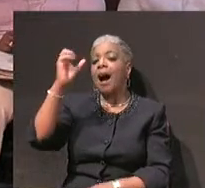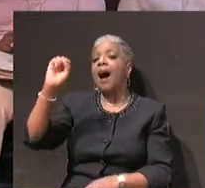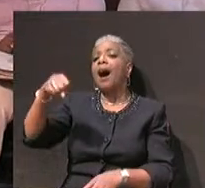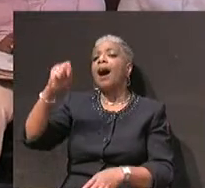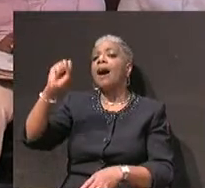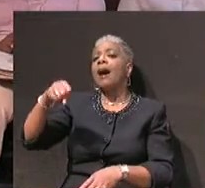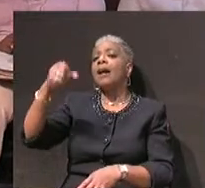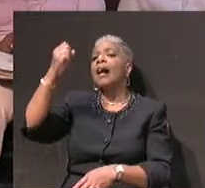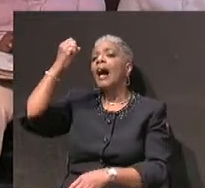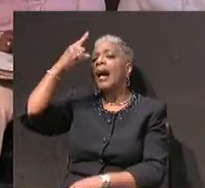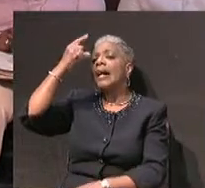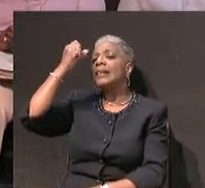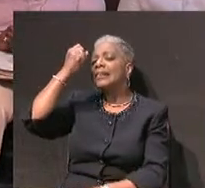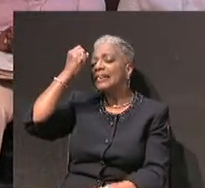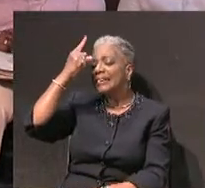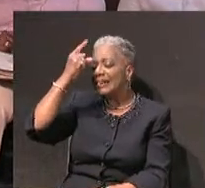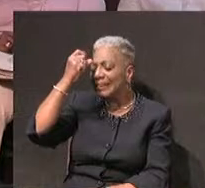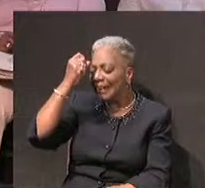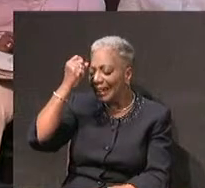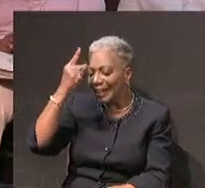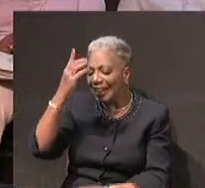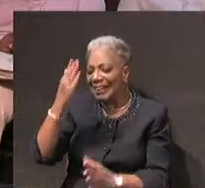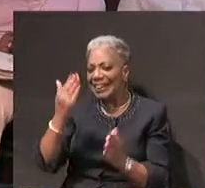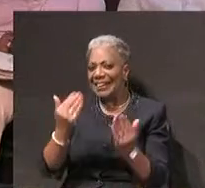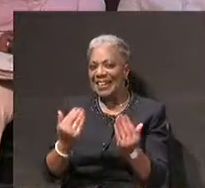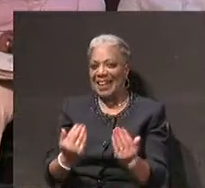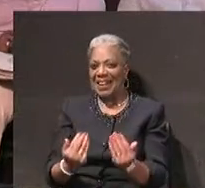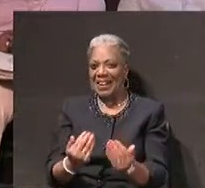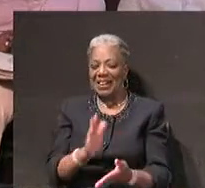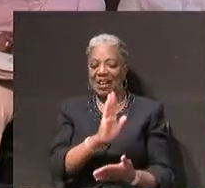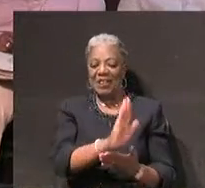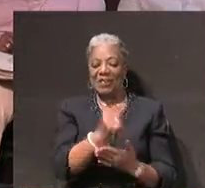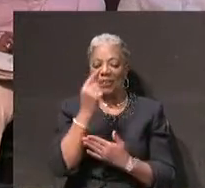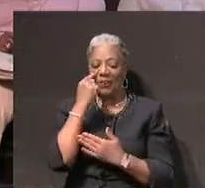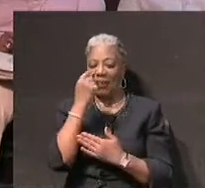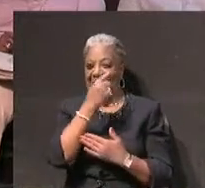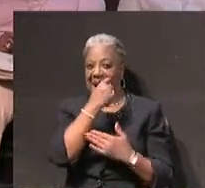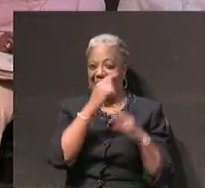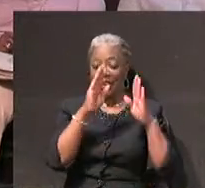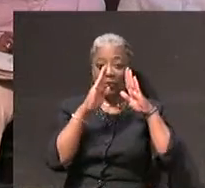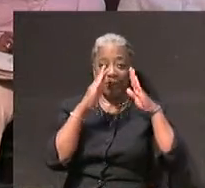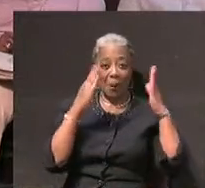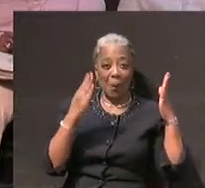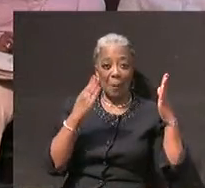Verse 31, just a half of verse 31. "Then their eyes were open and they recognized him, and